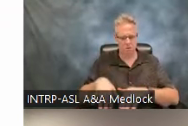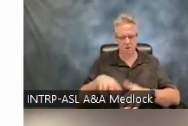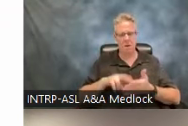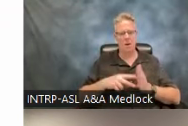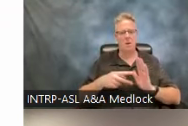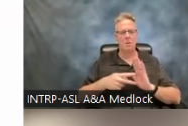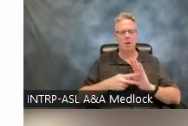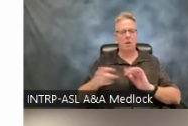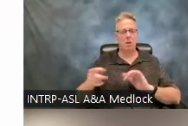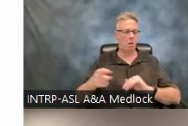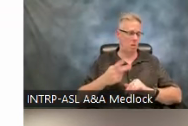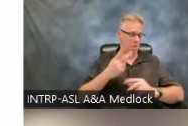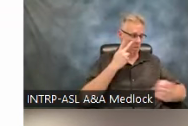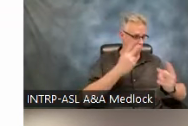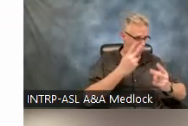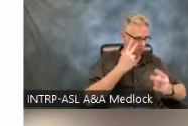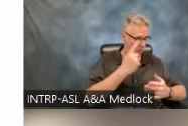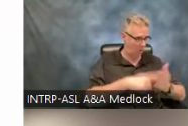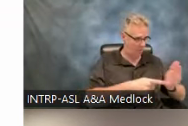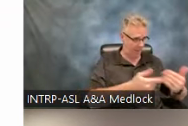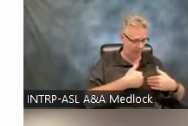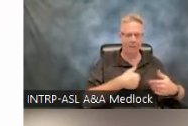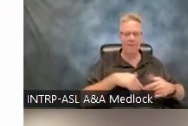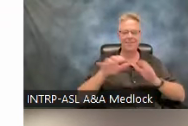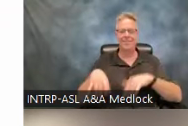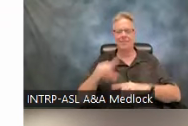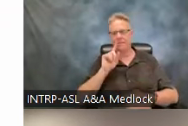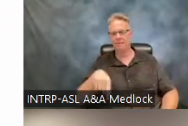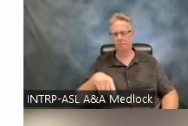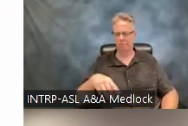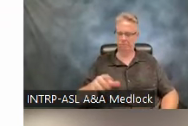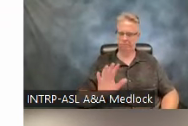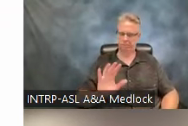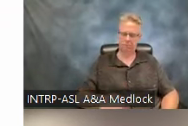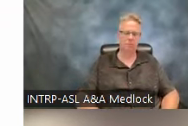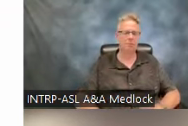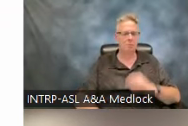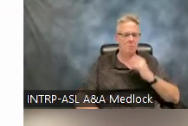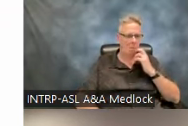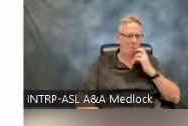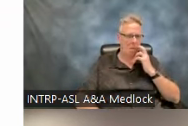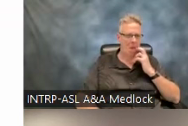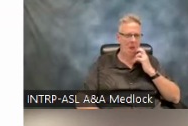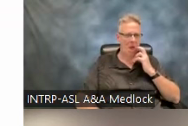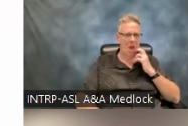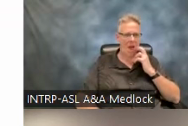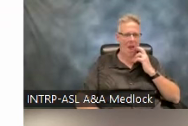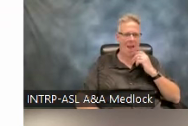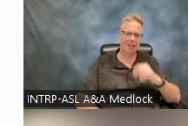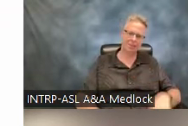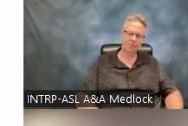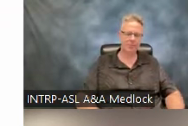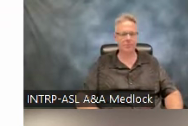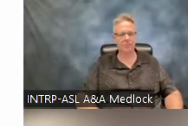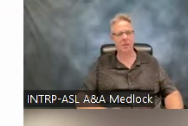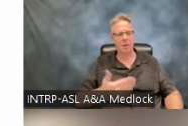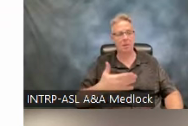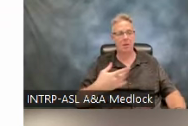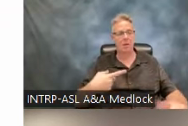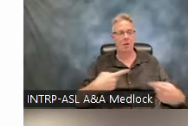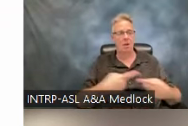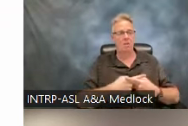their statement on 20/20 hindsight in the form of just video footage. So it may be controversial to